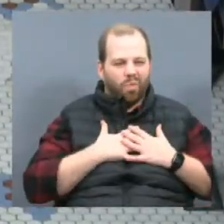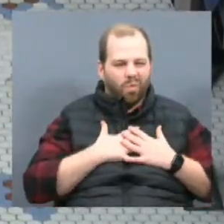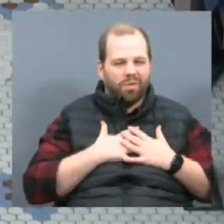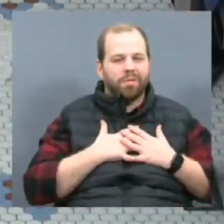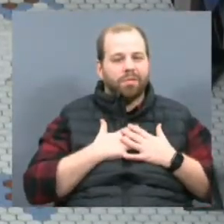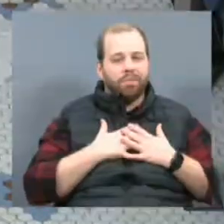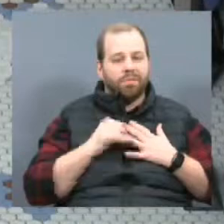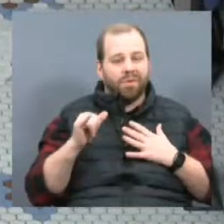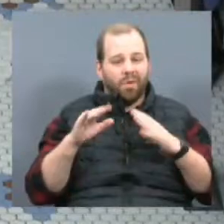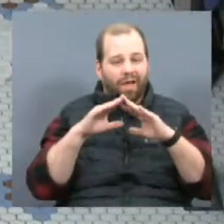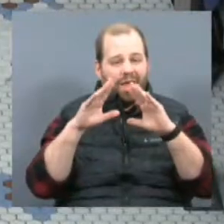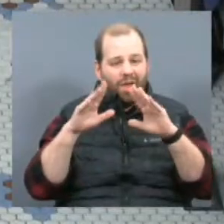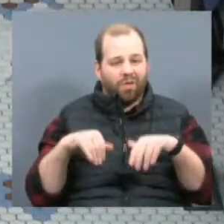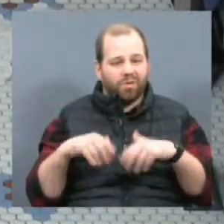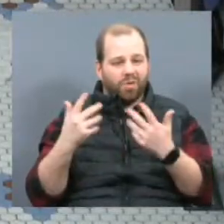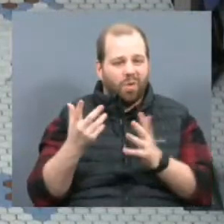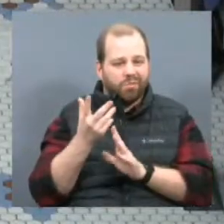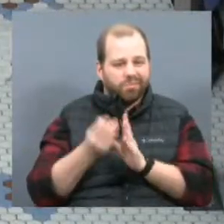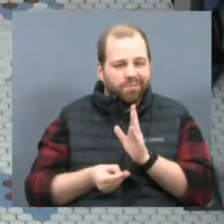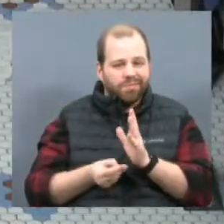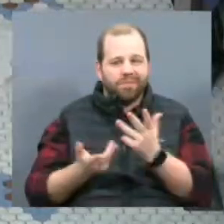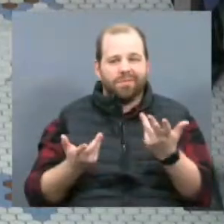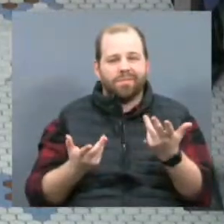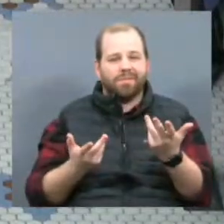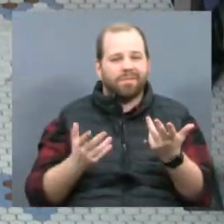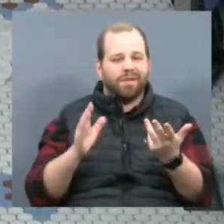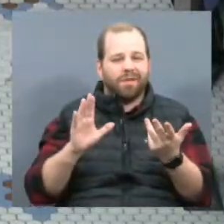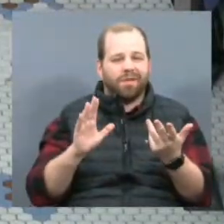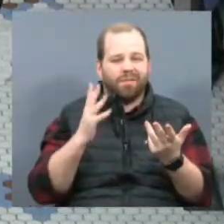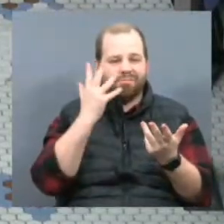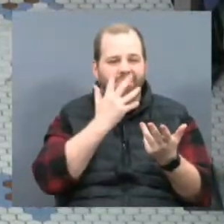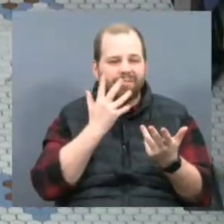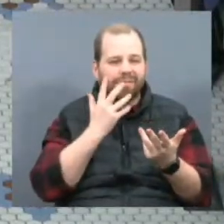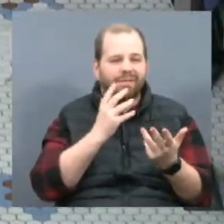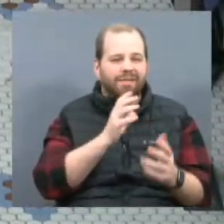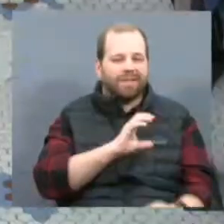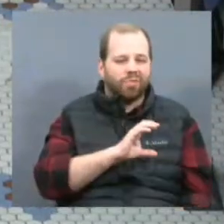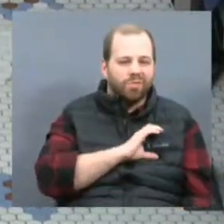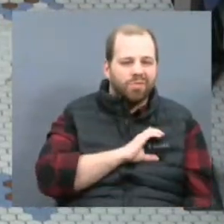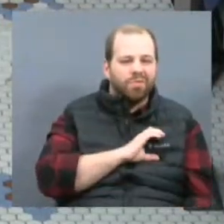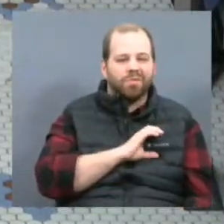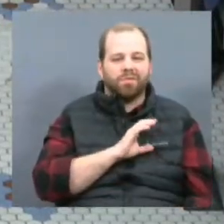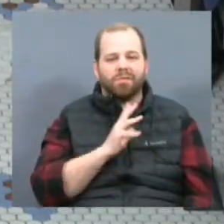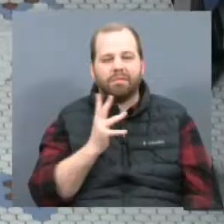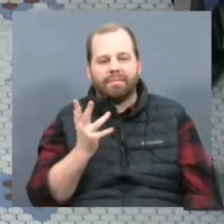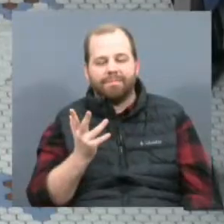Whenever those houses are lost, the character of the old houses just can't be,